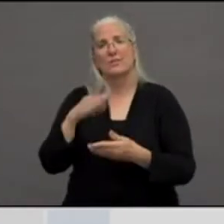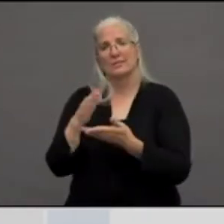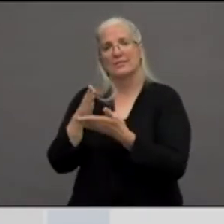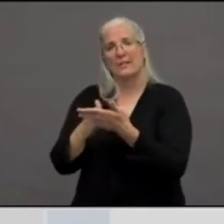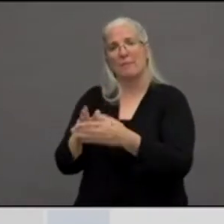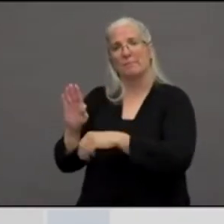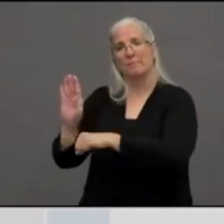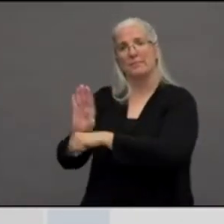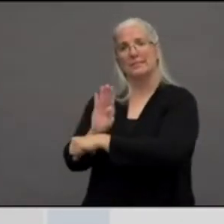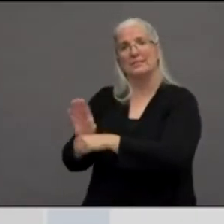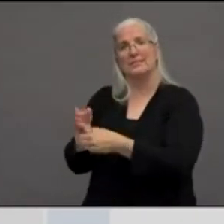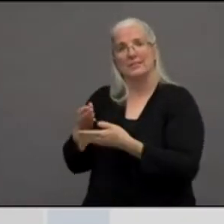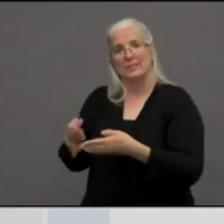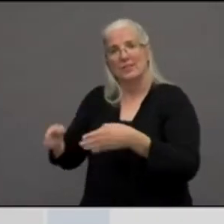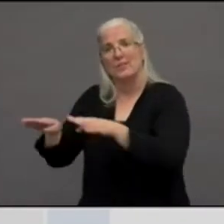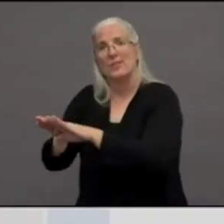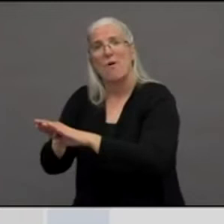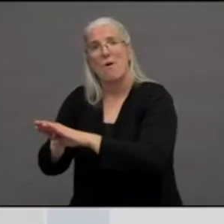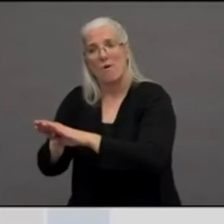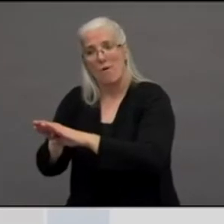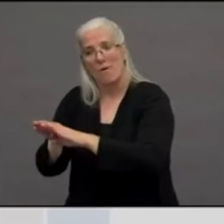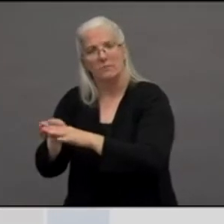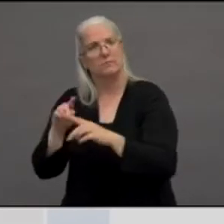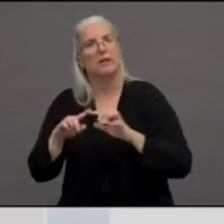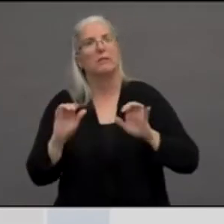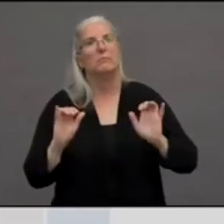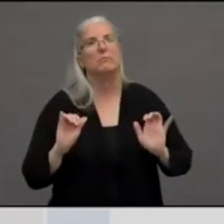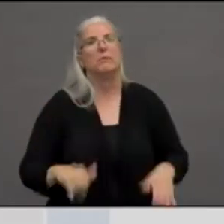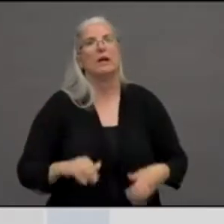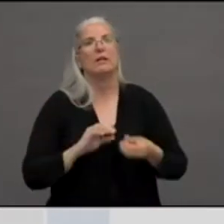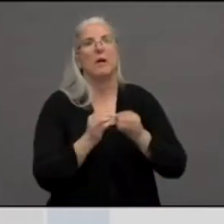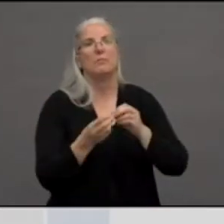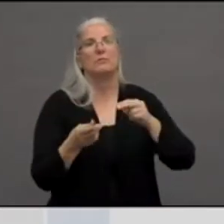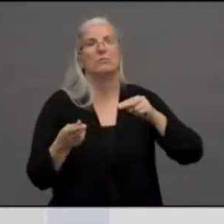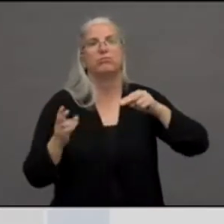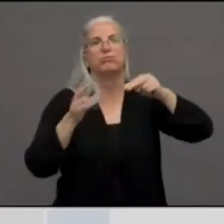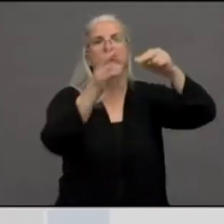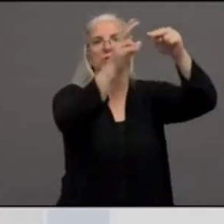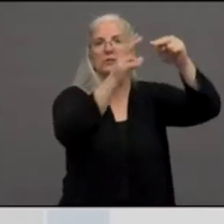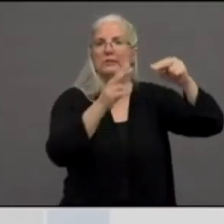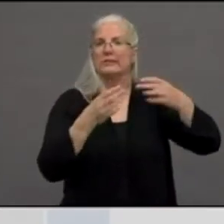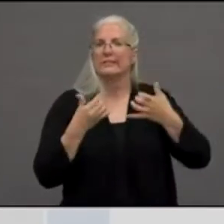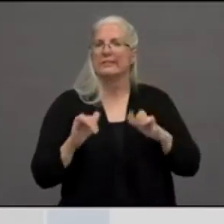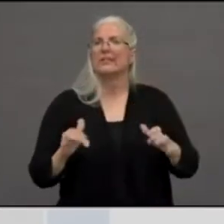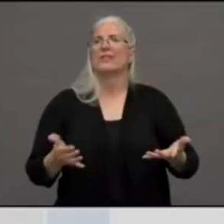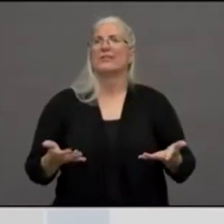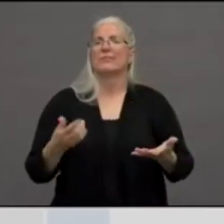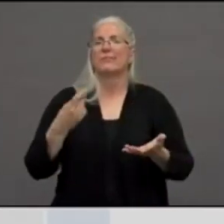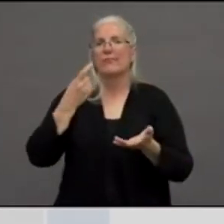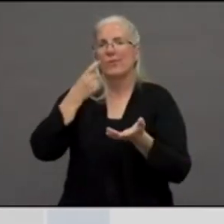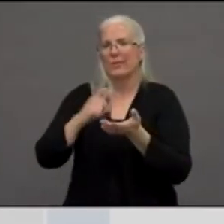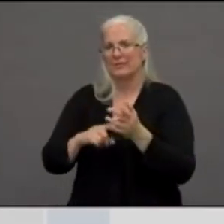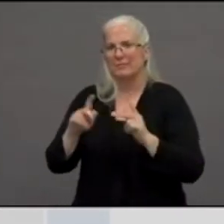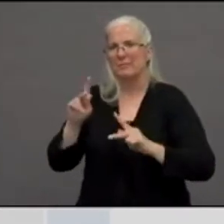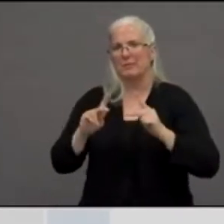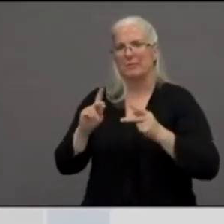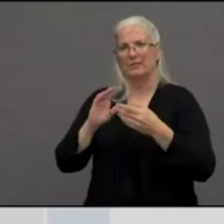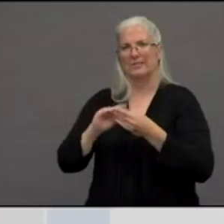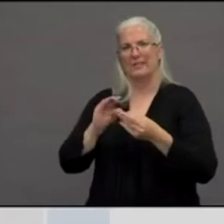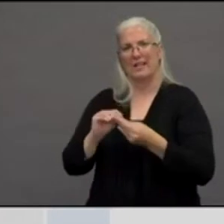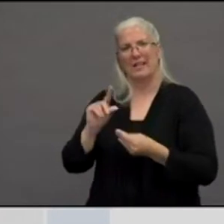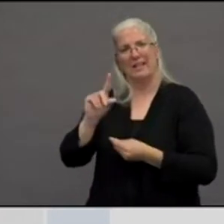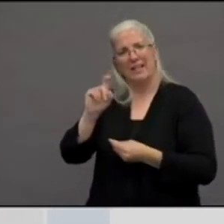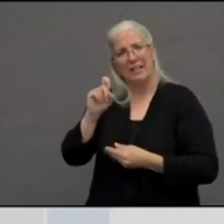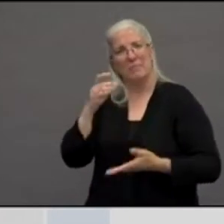the numbers here, and we have to get those down. I see your questions about the hospital. Yes, the hospital numbers are going